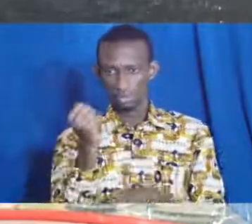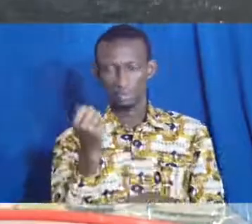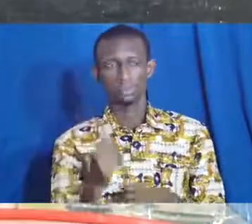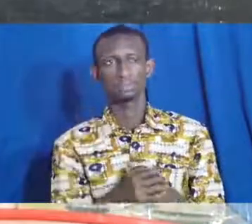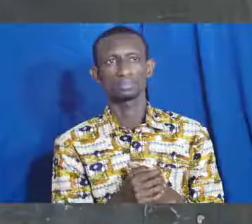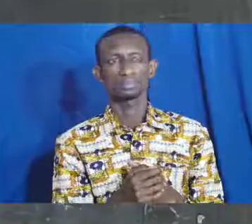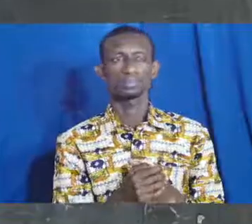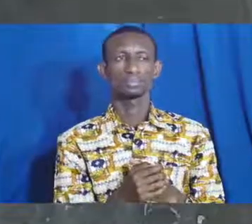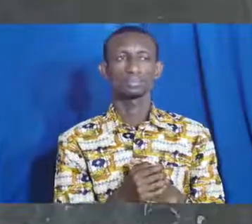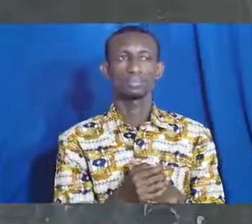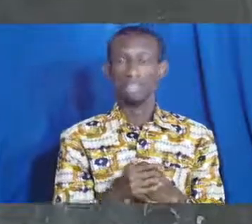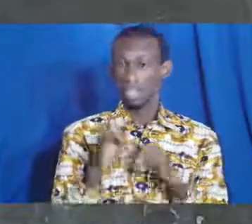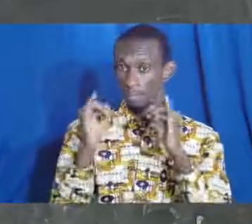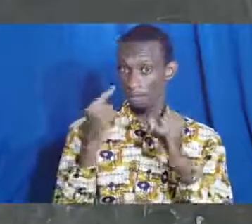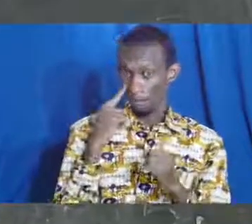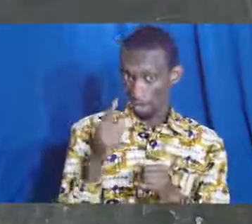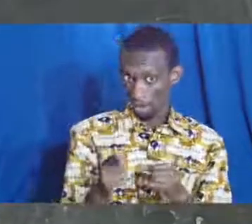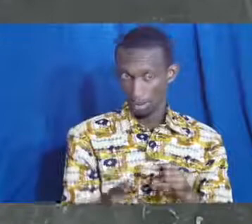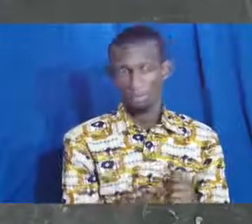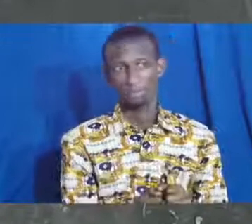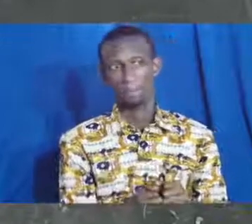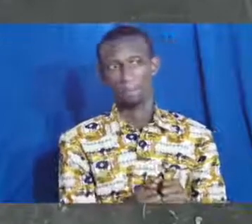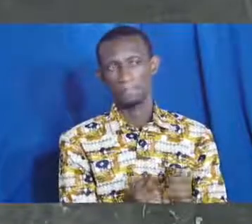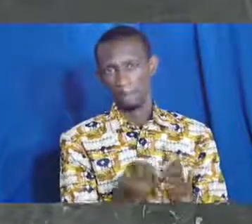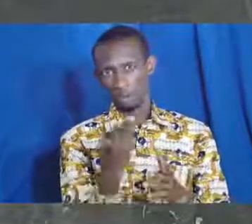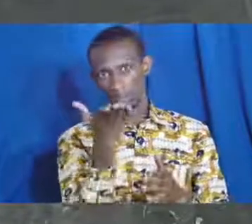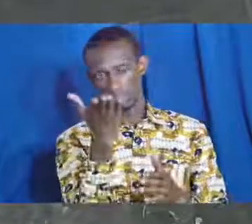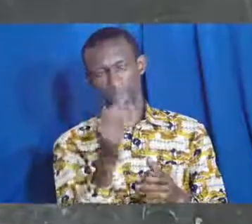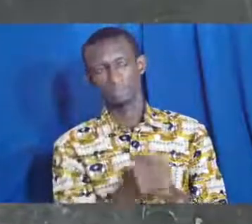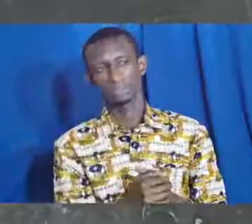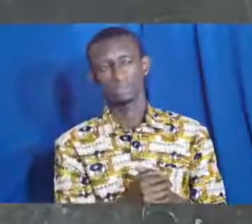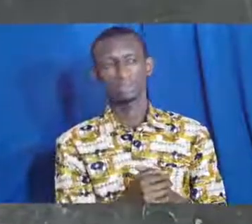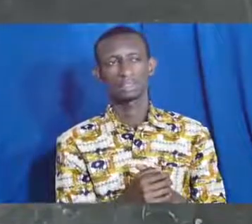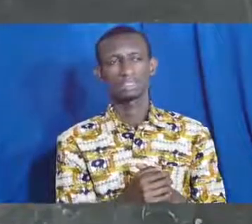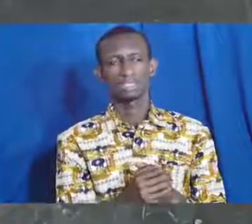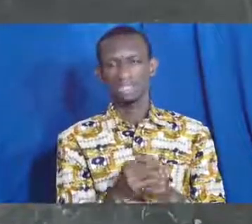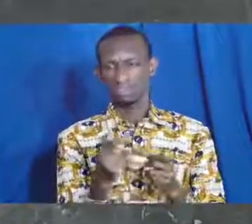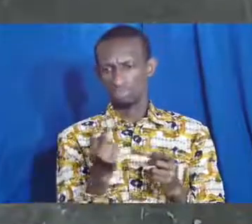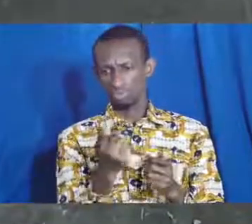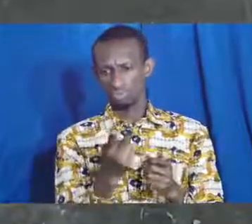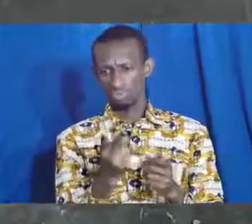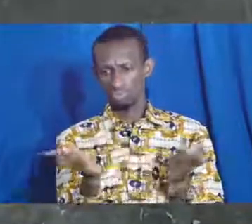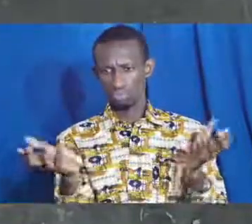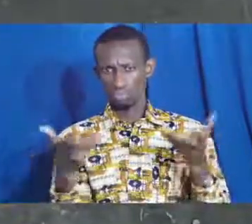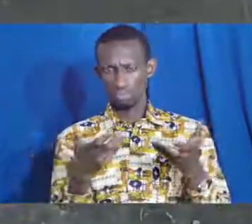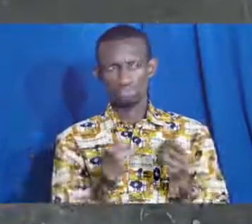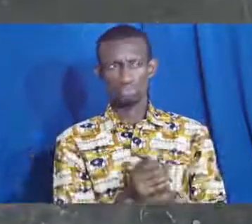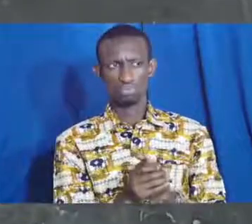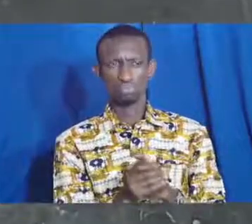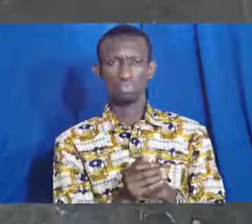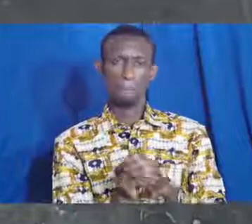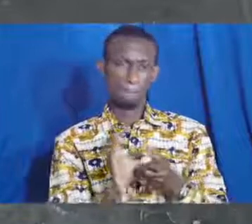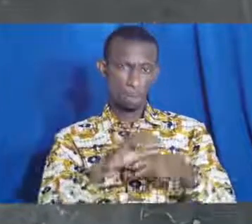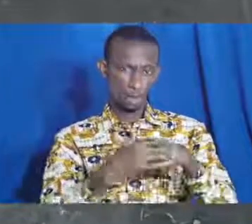is made up of elements, these two elements combining together, and they are producing one